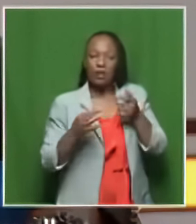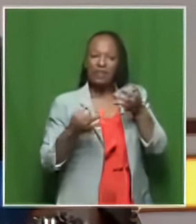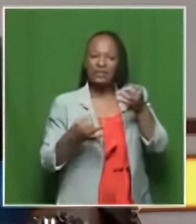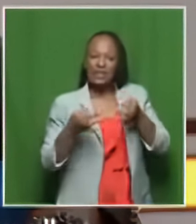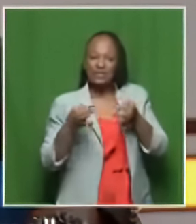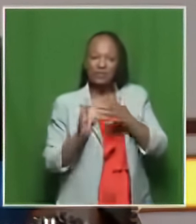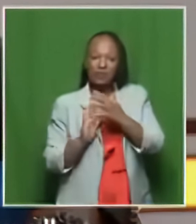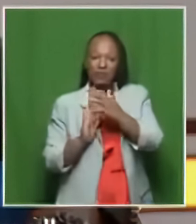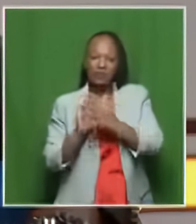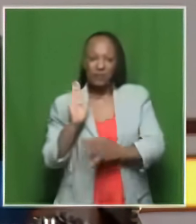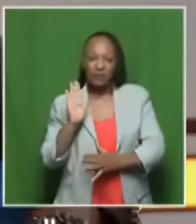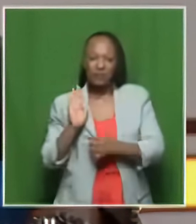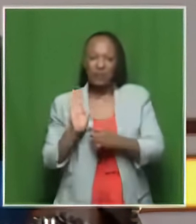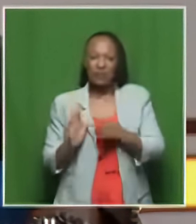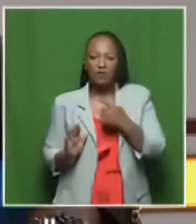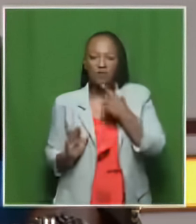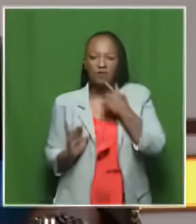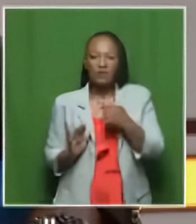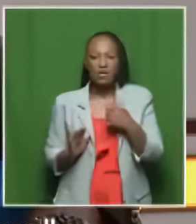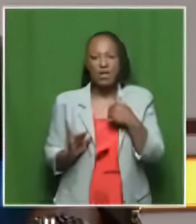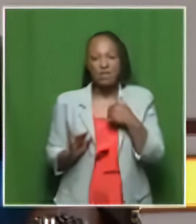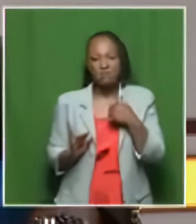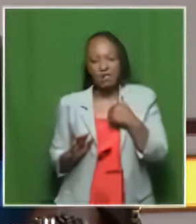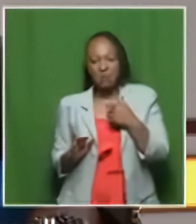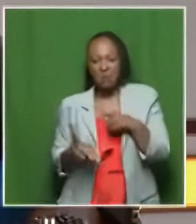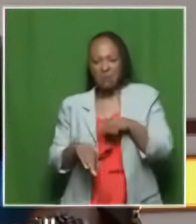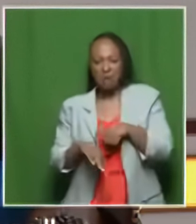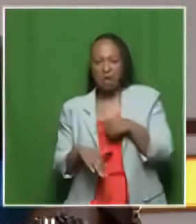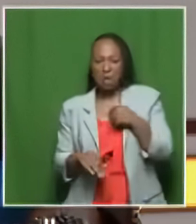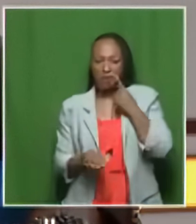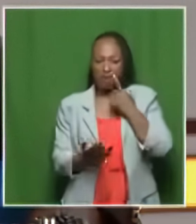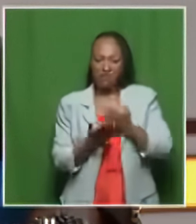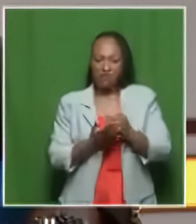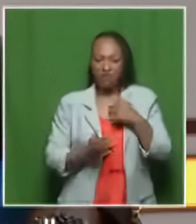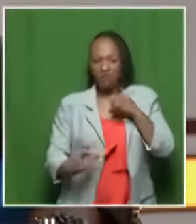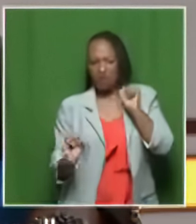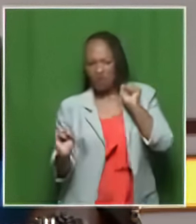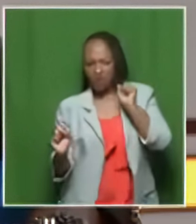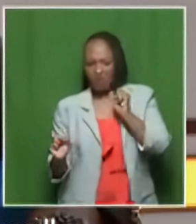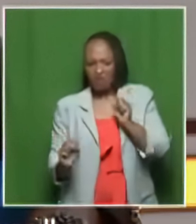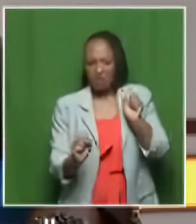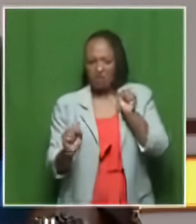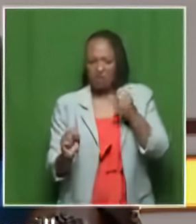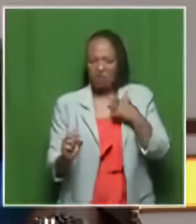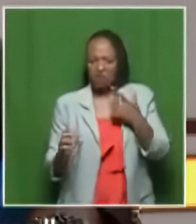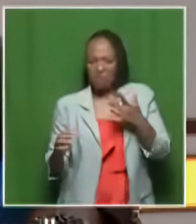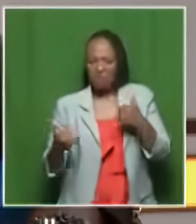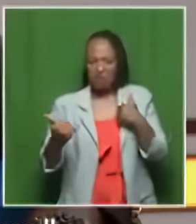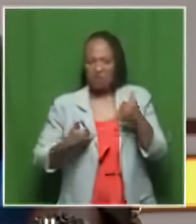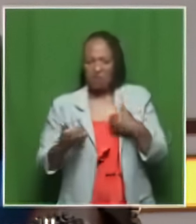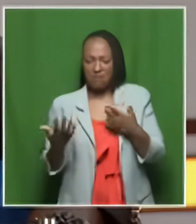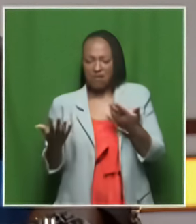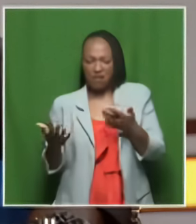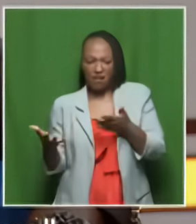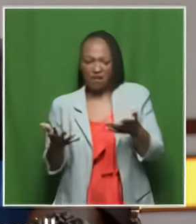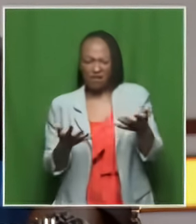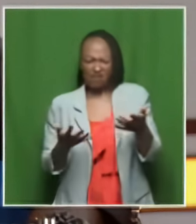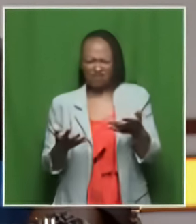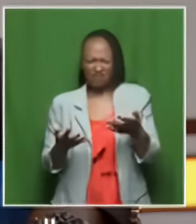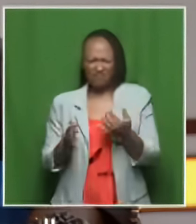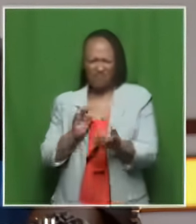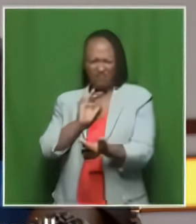very entertaining during my testimony and very open and all of that. How can that be